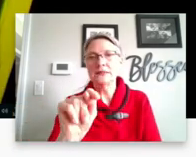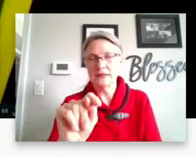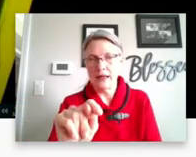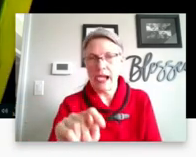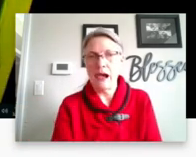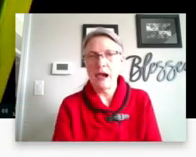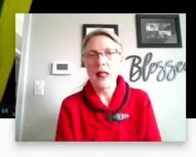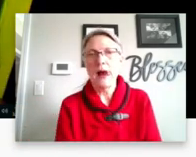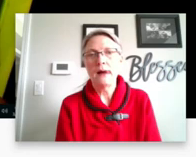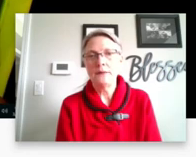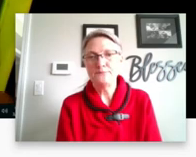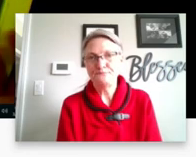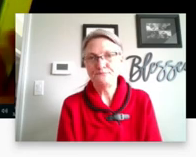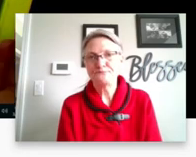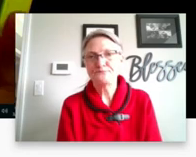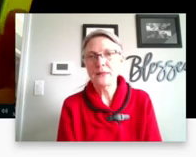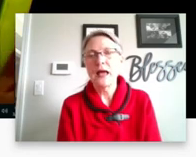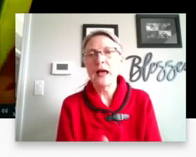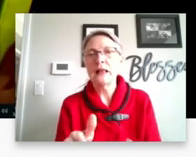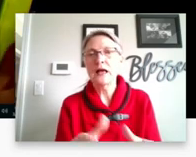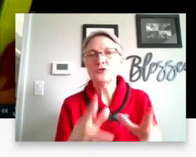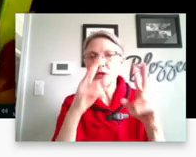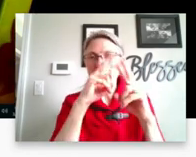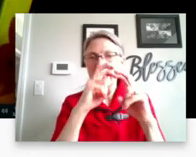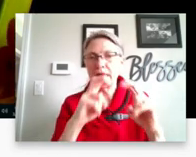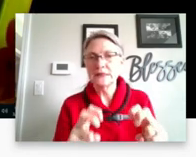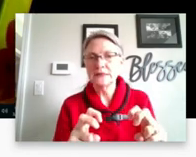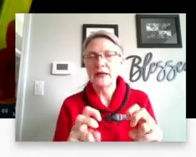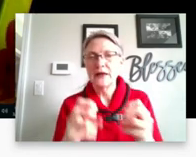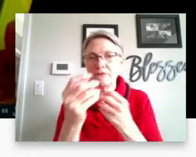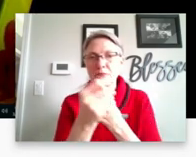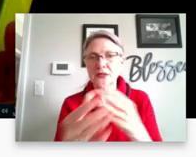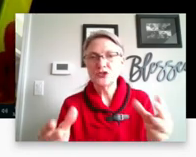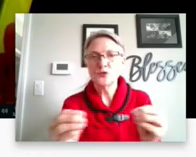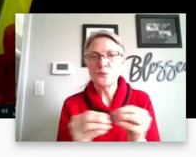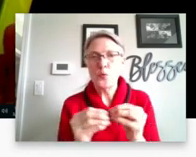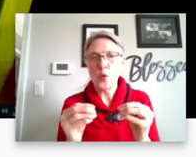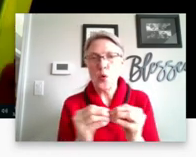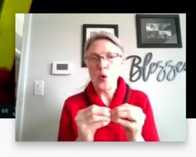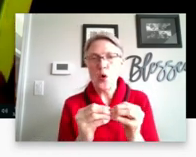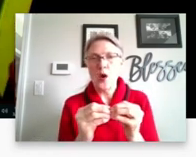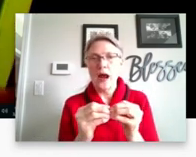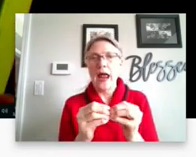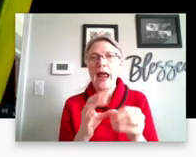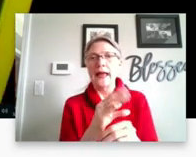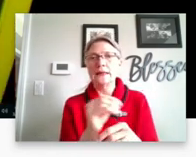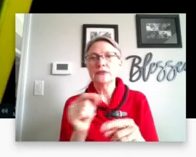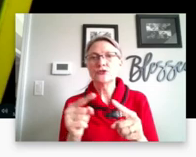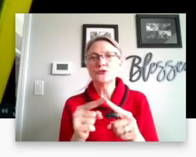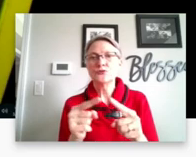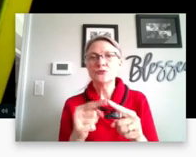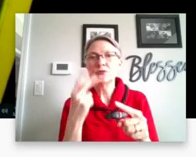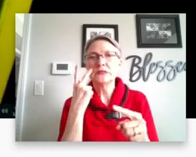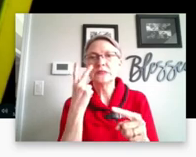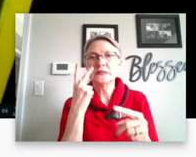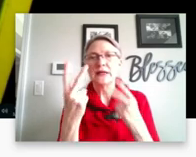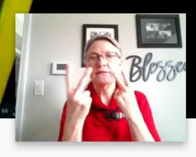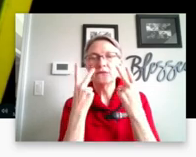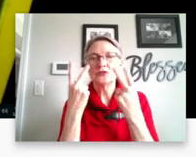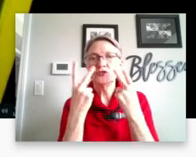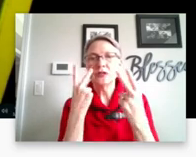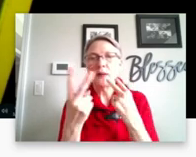that information to this line plot allows you to analyze the data a little bit more and to see it visually a little bit